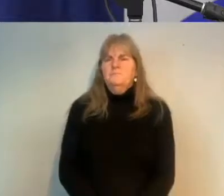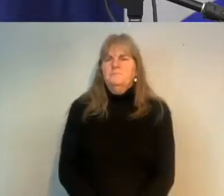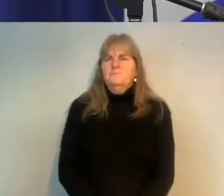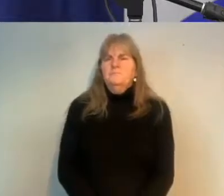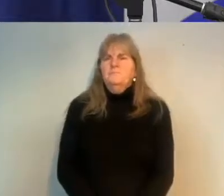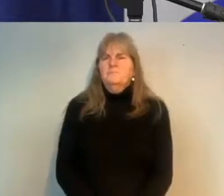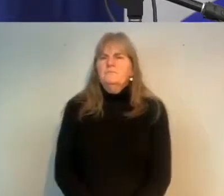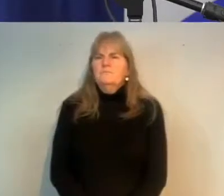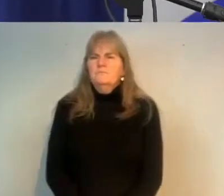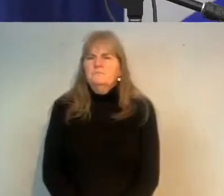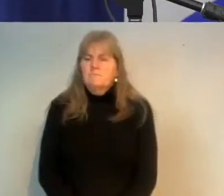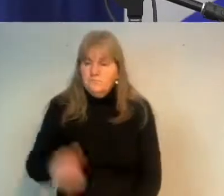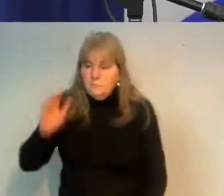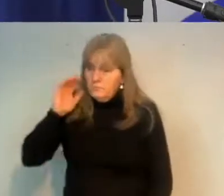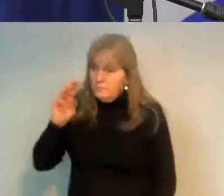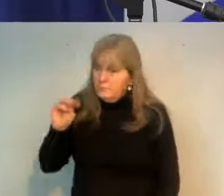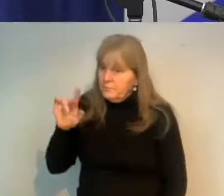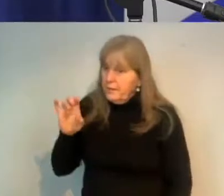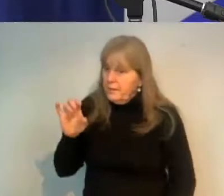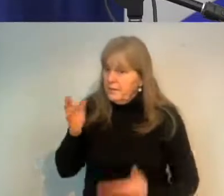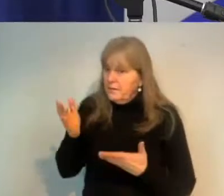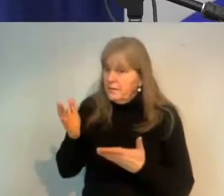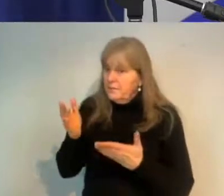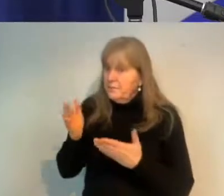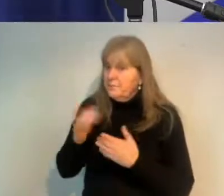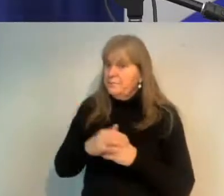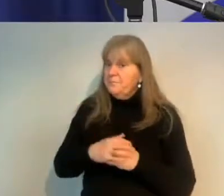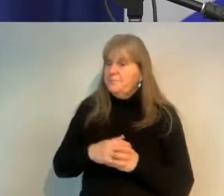Hello, Mike at Media Q.